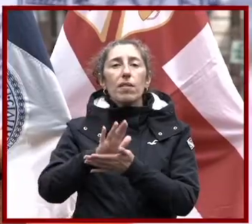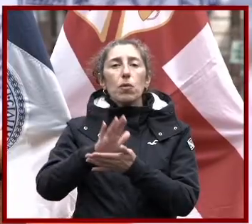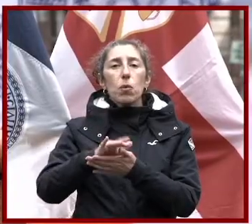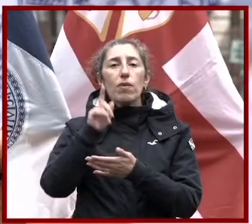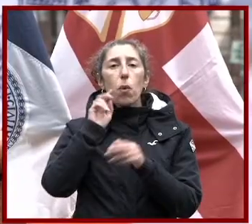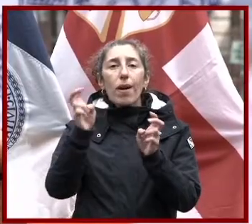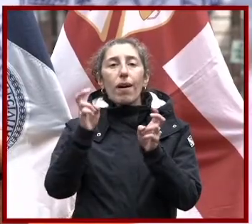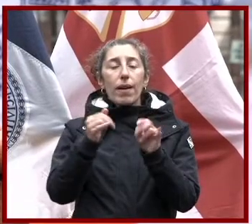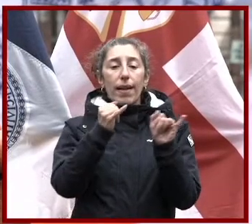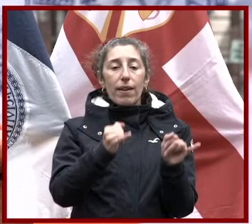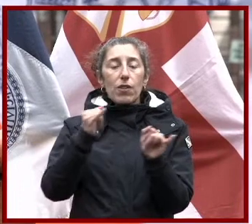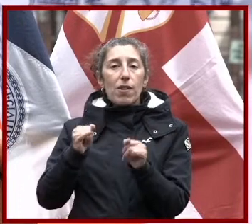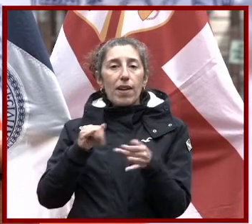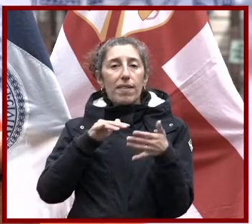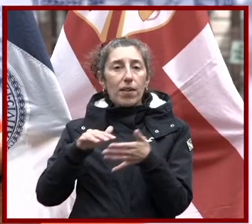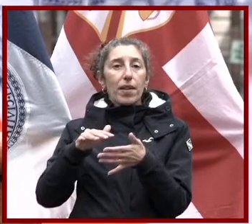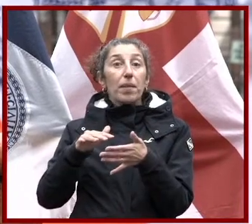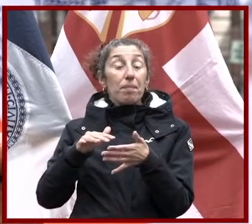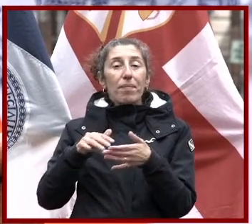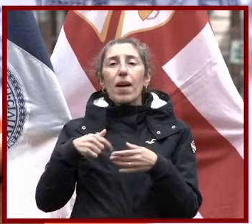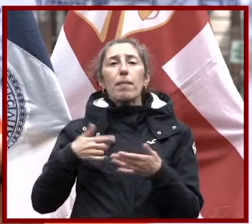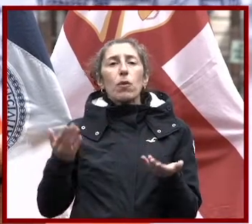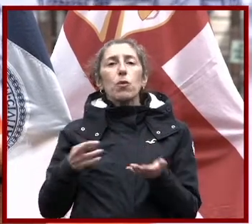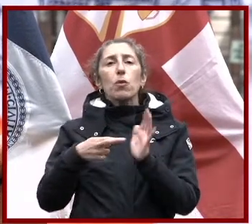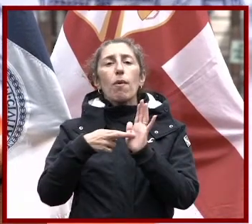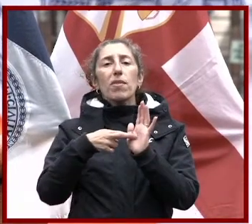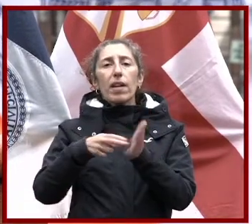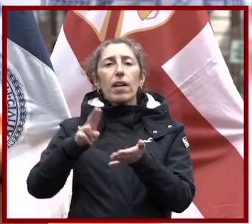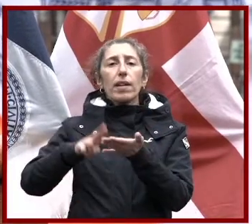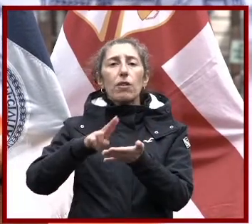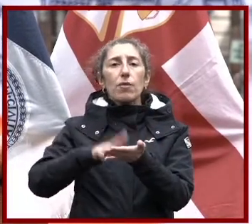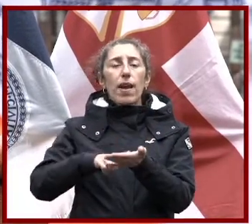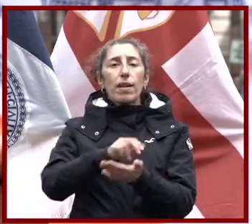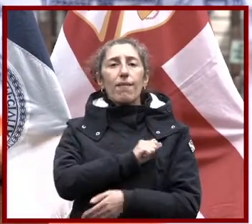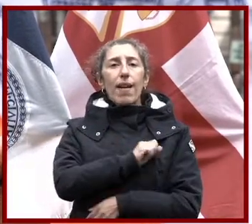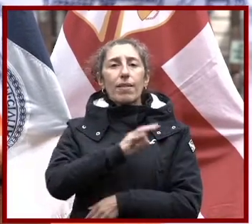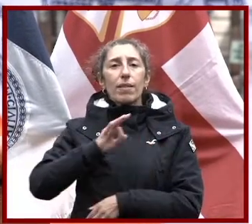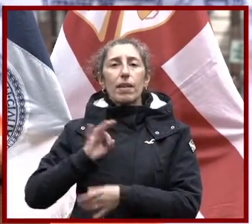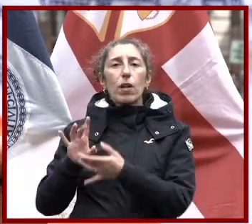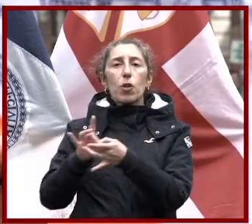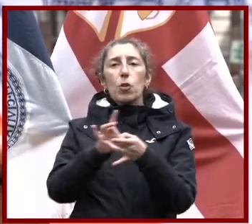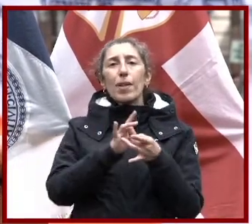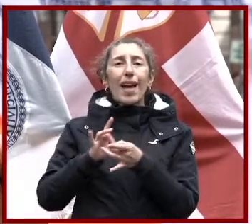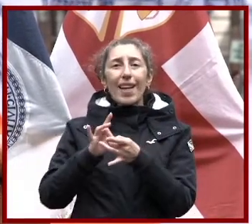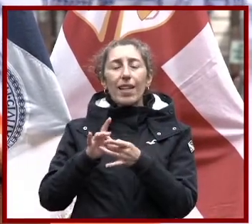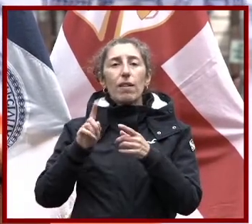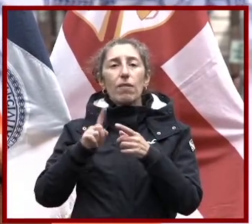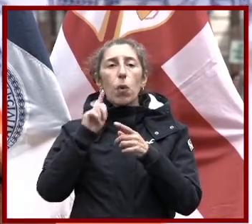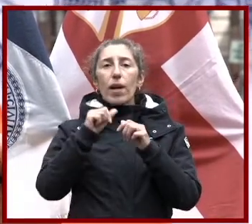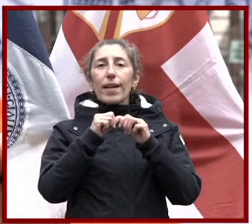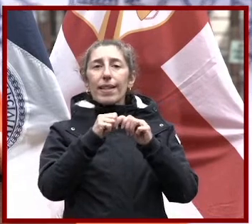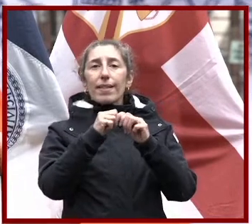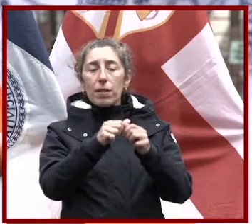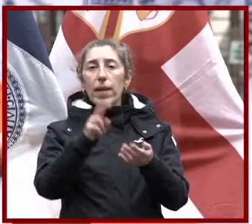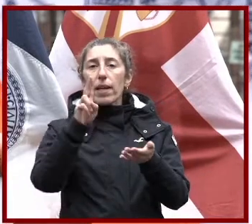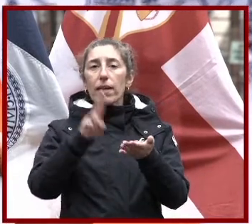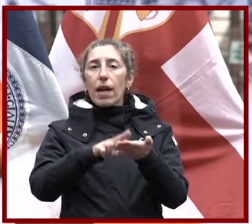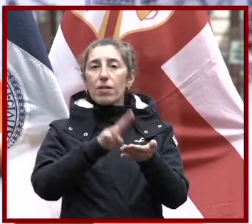I'm here representing Contract Faculty United, the Union for Continuing Contract Faculty at